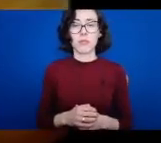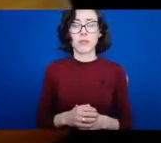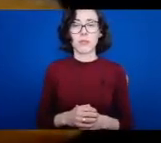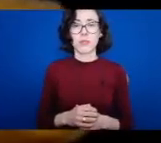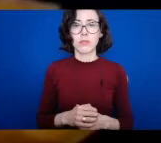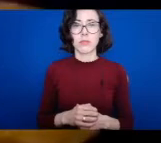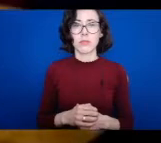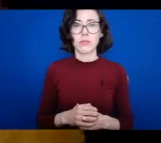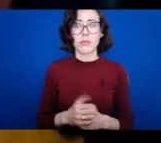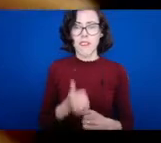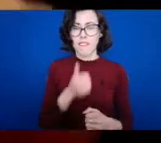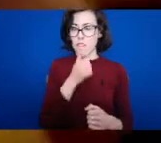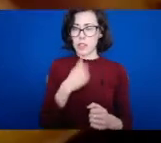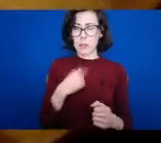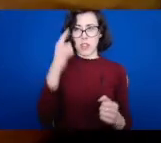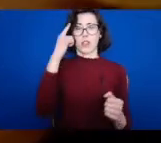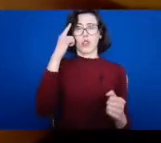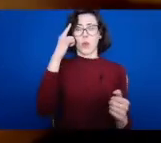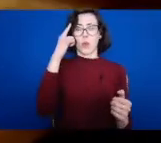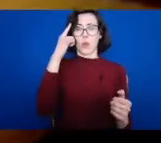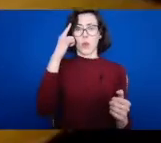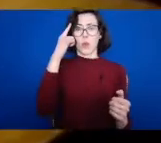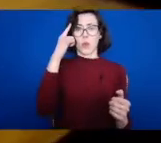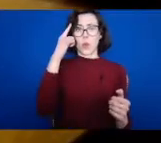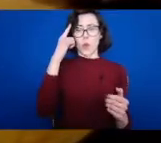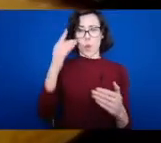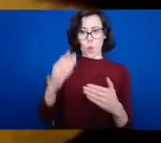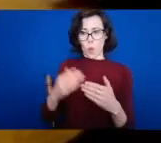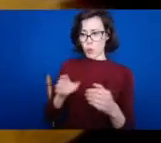The first thing that came into my head like was, what will you ever do?